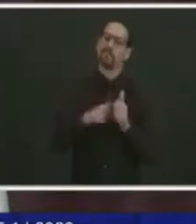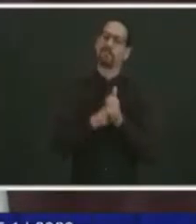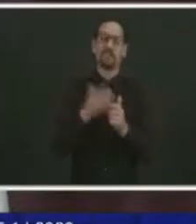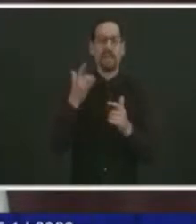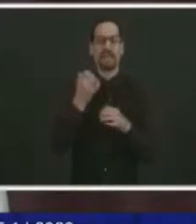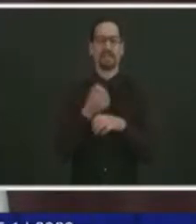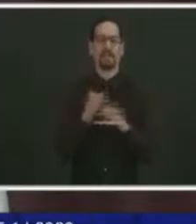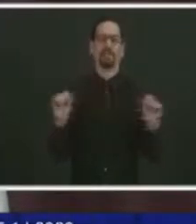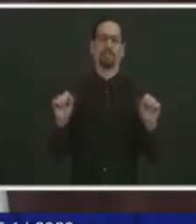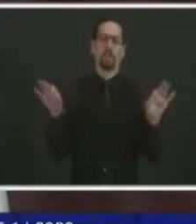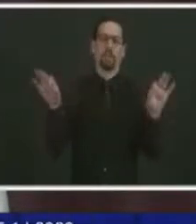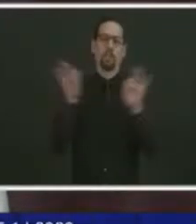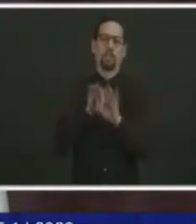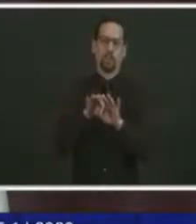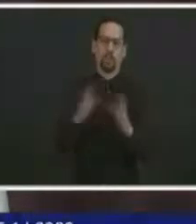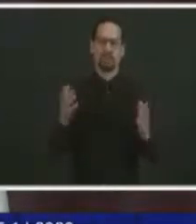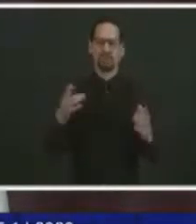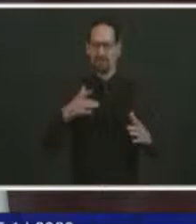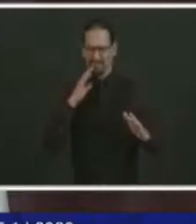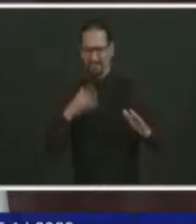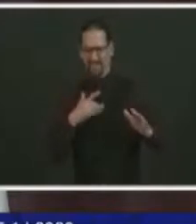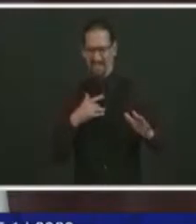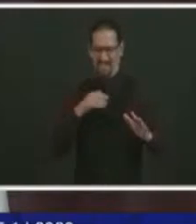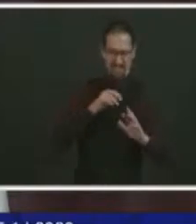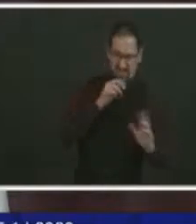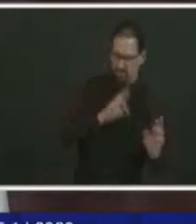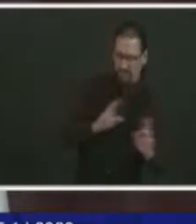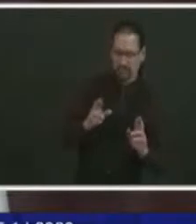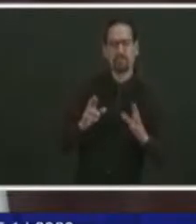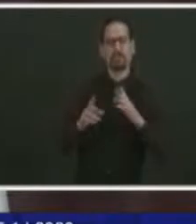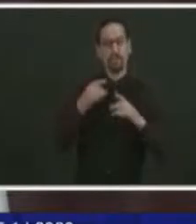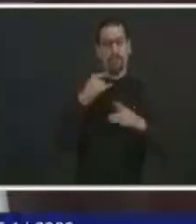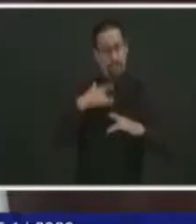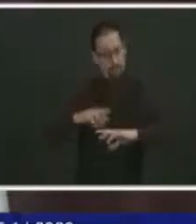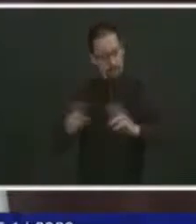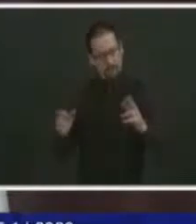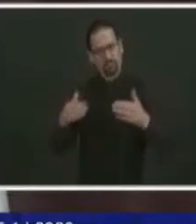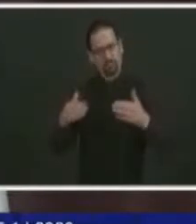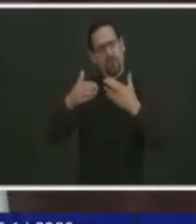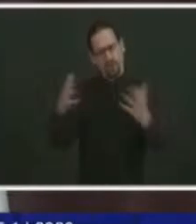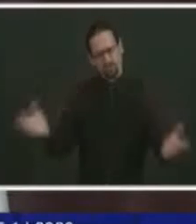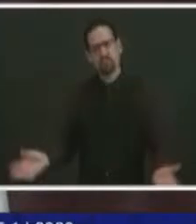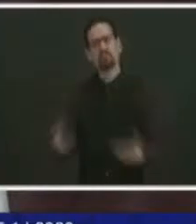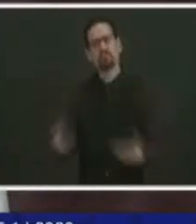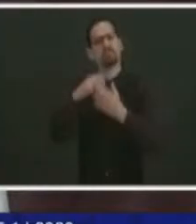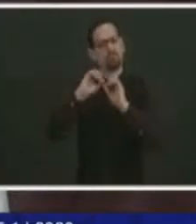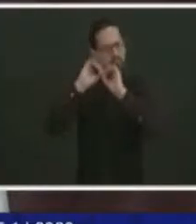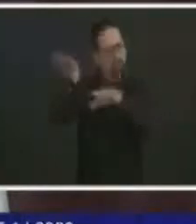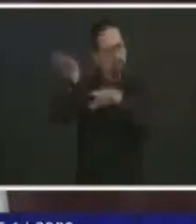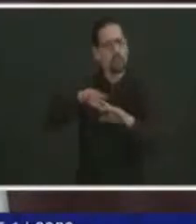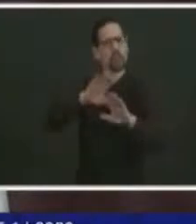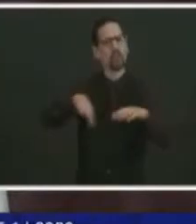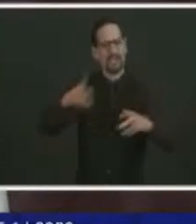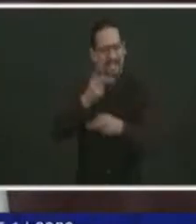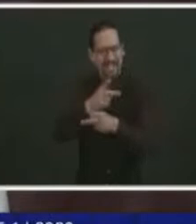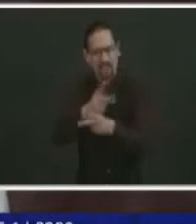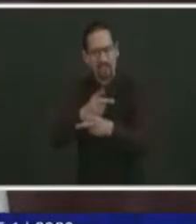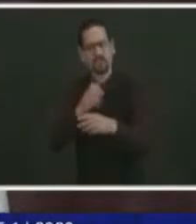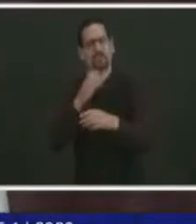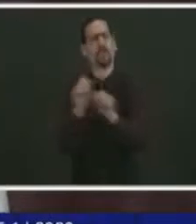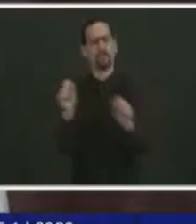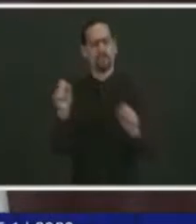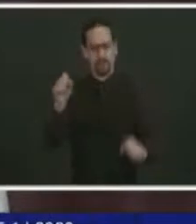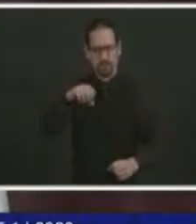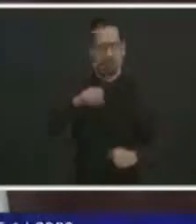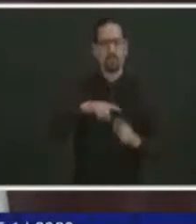level. I'd encourage you to feel safe in letting your kids go back to these childcare centers. Another group